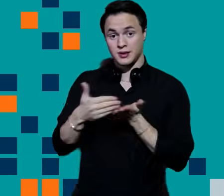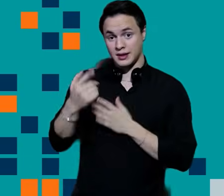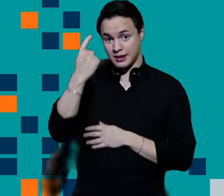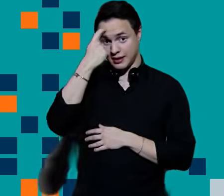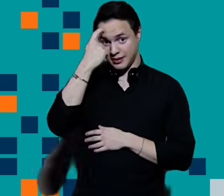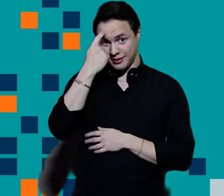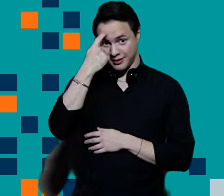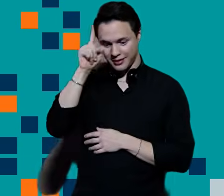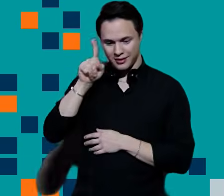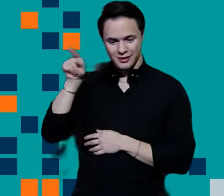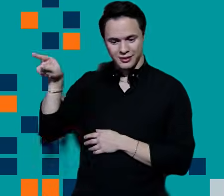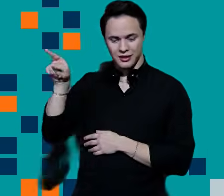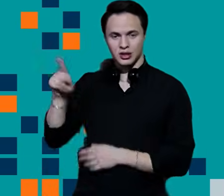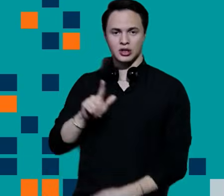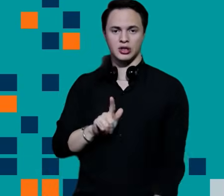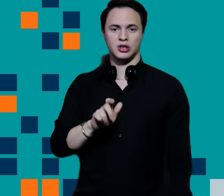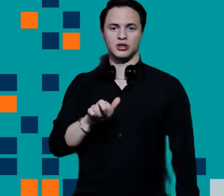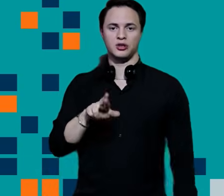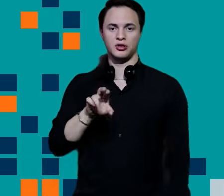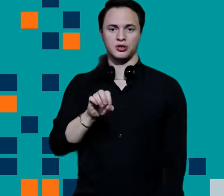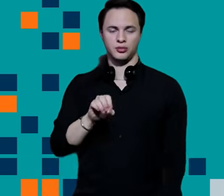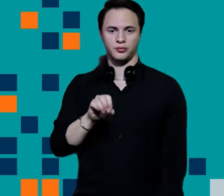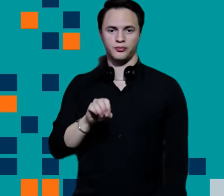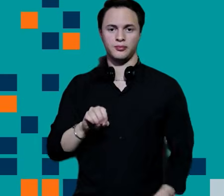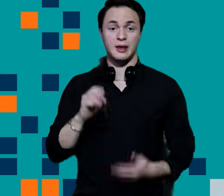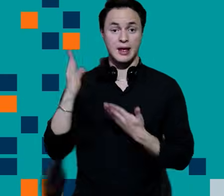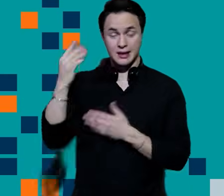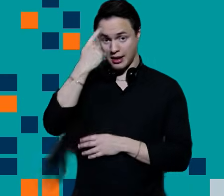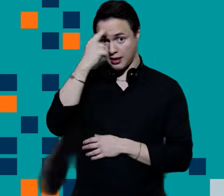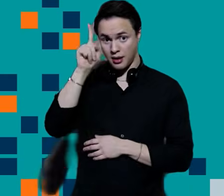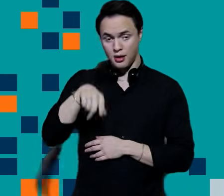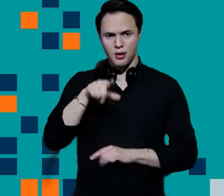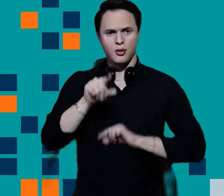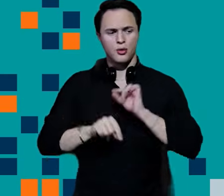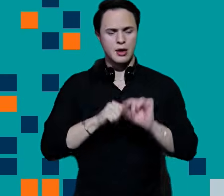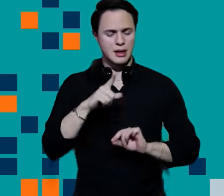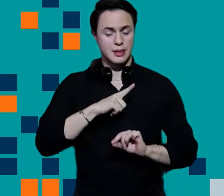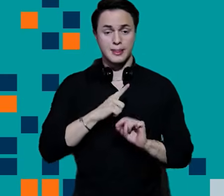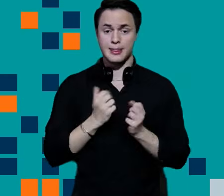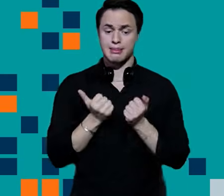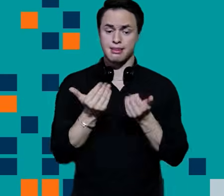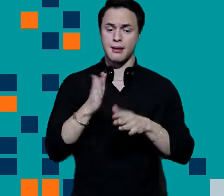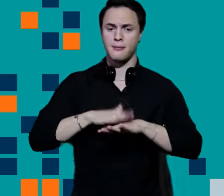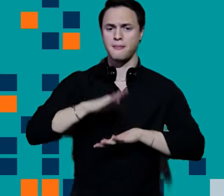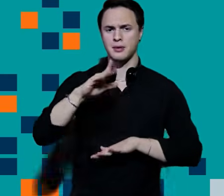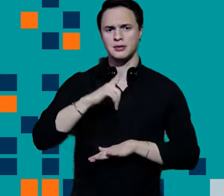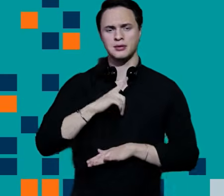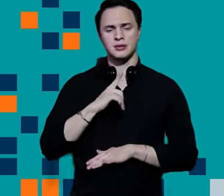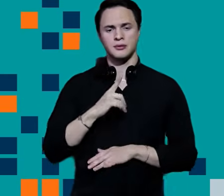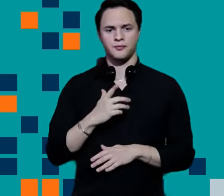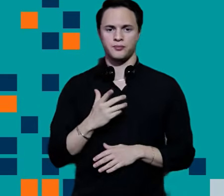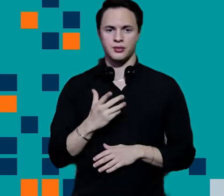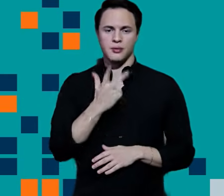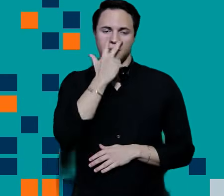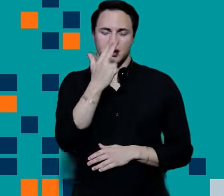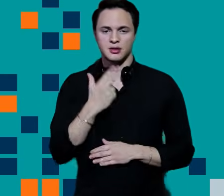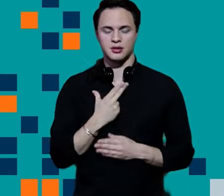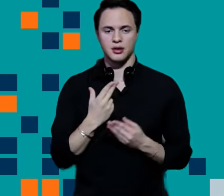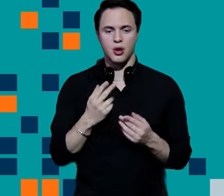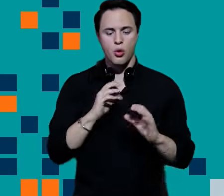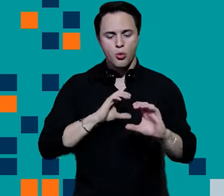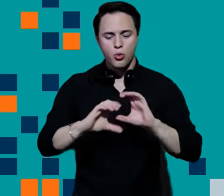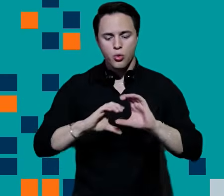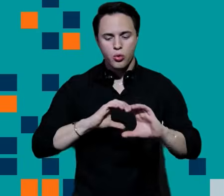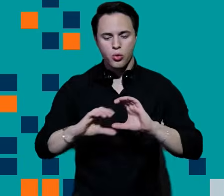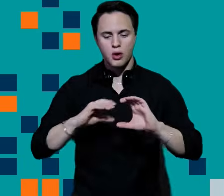around generosity. So remember this idea of surroundings that give more than they ask for, and they communicate